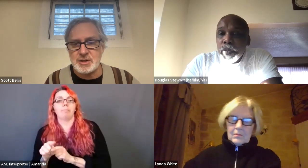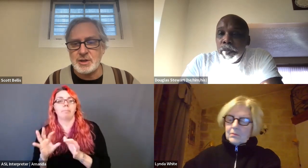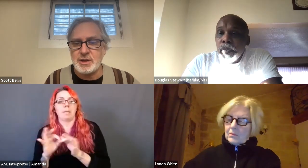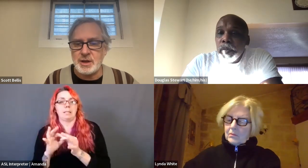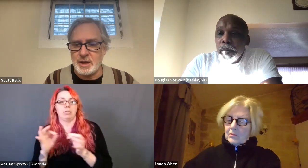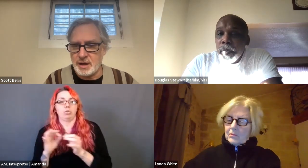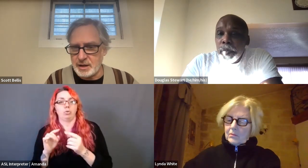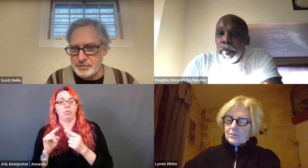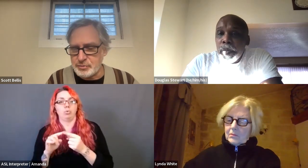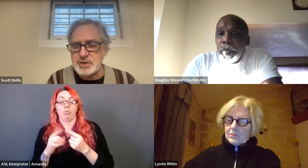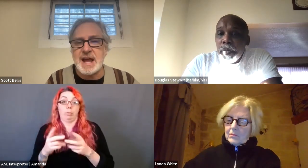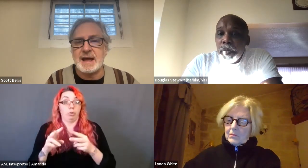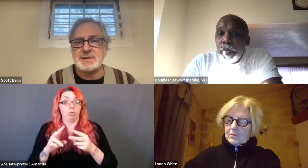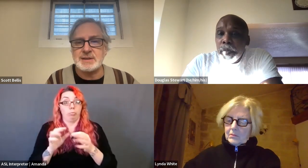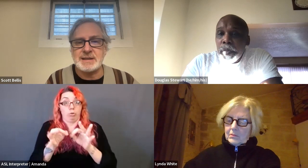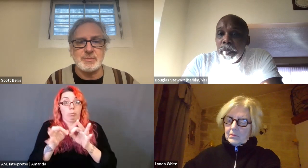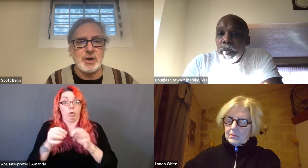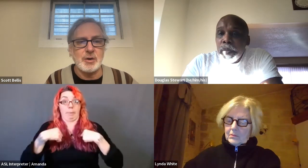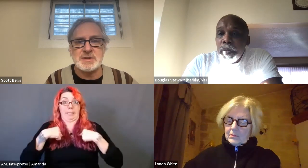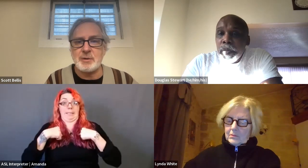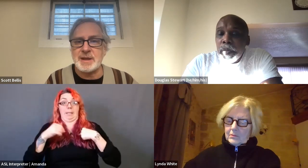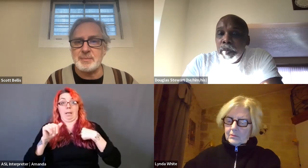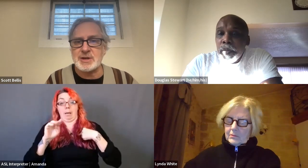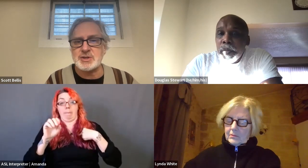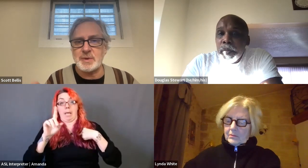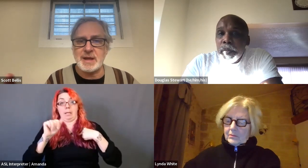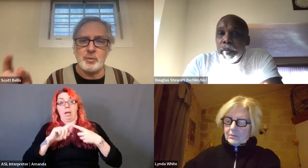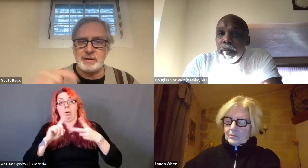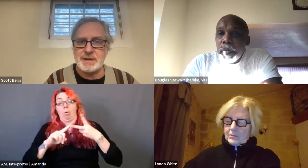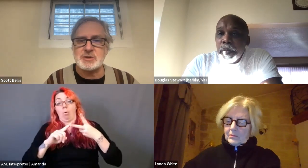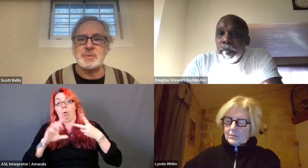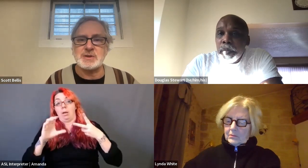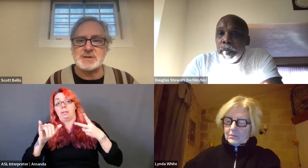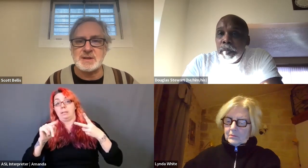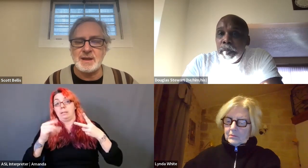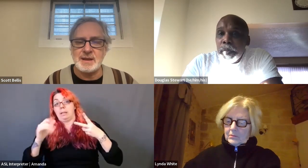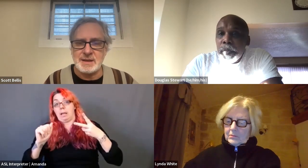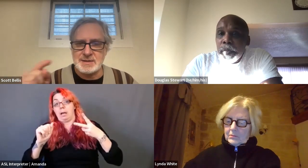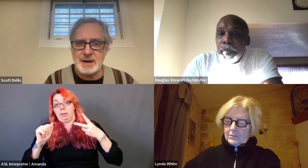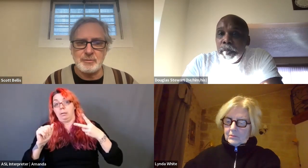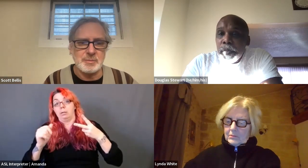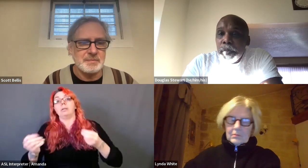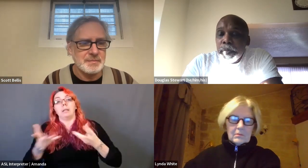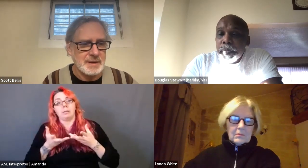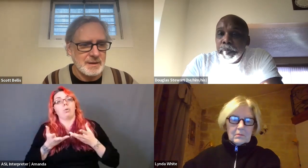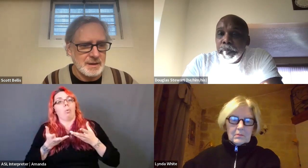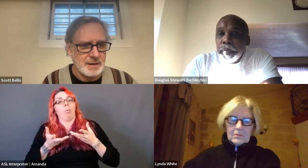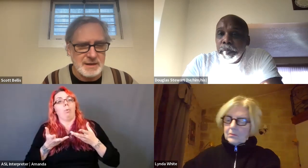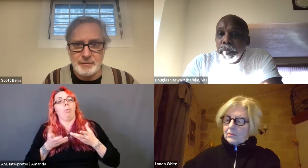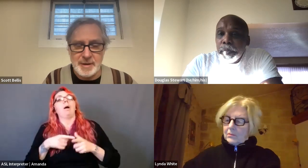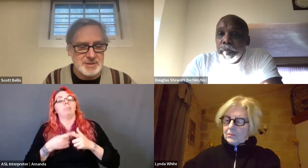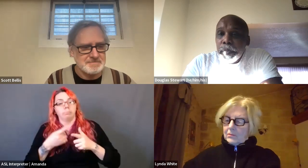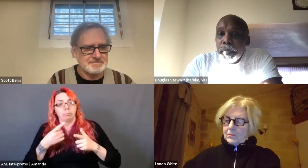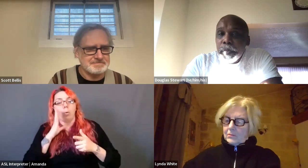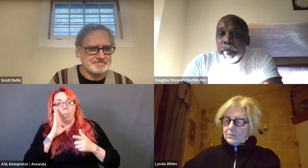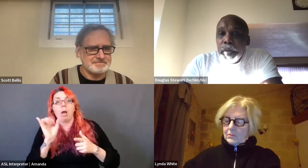message through the chat to let them know, so that we can make sure we get one of the interpreters into that room. Thank you